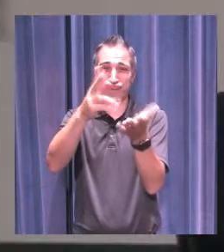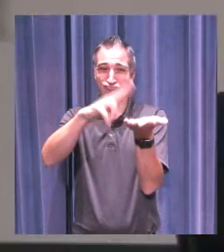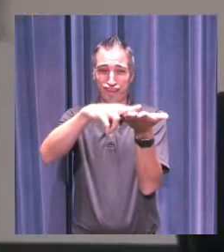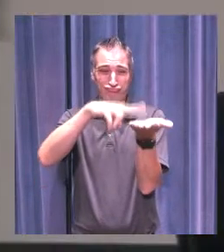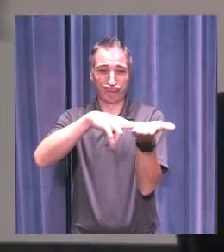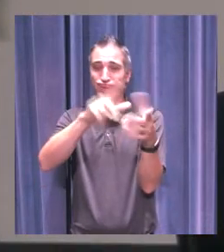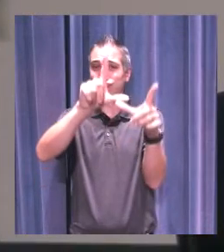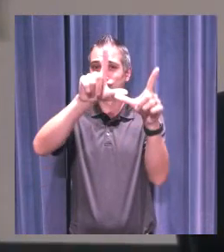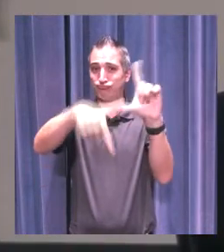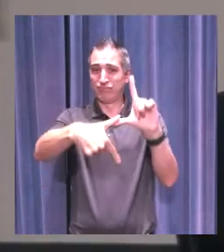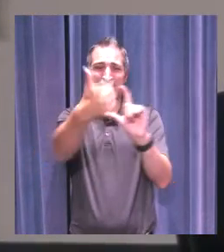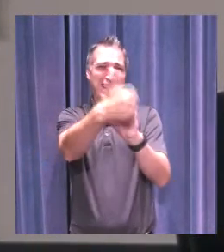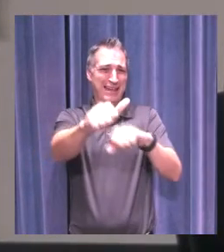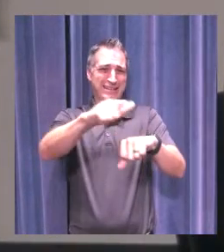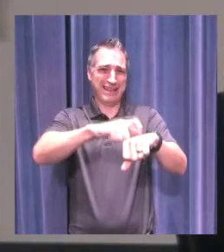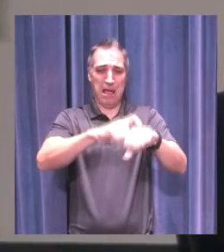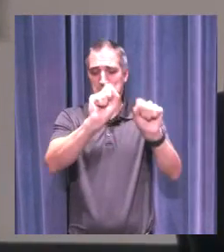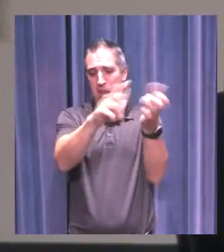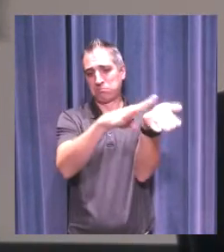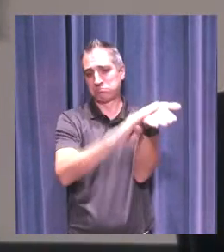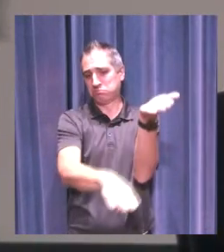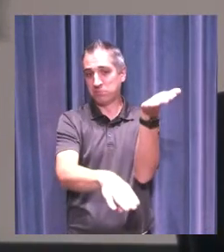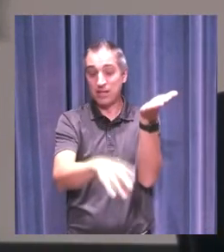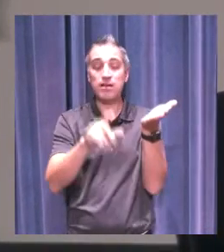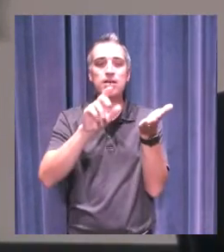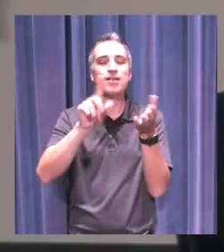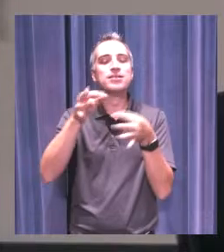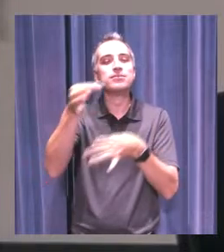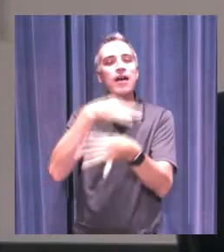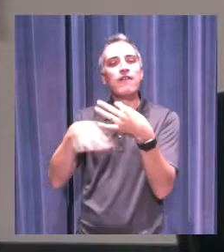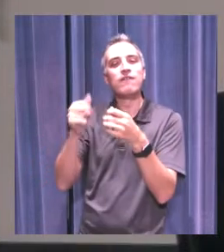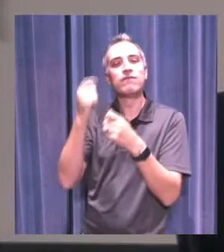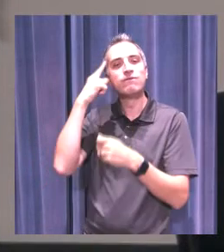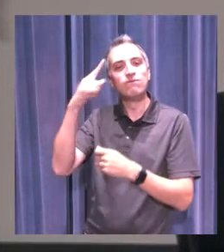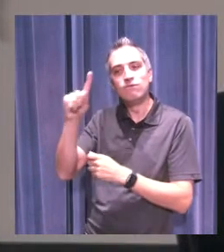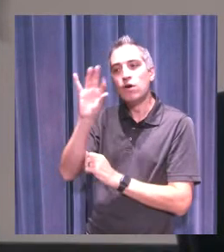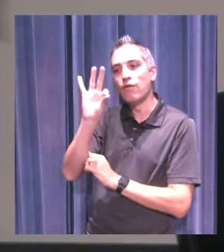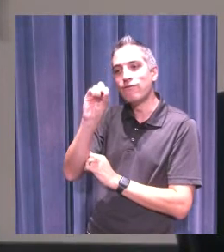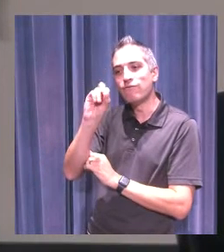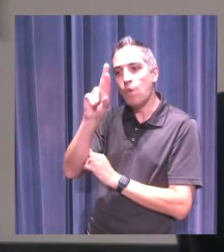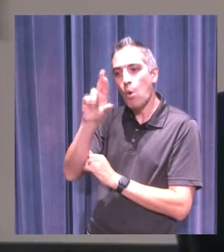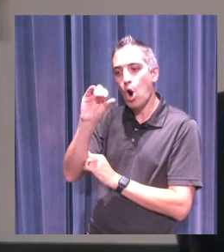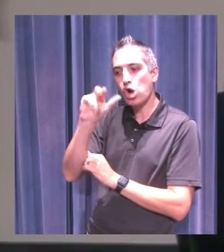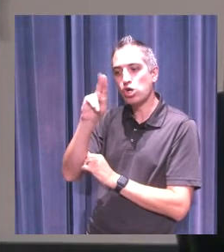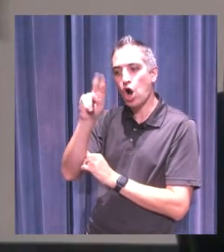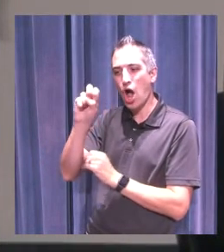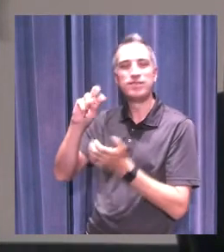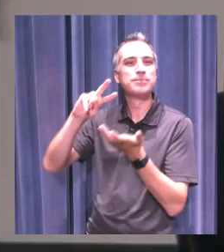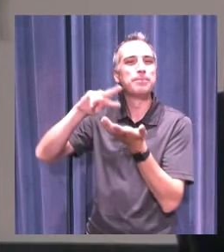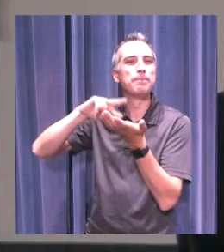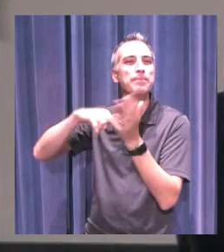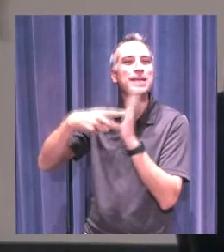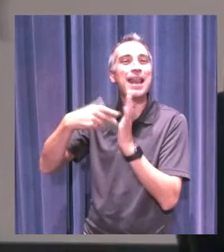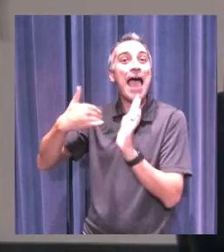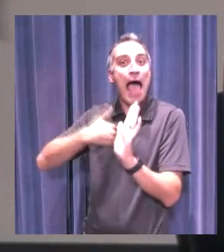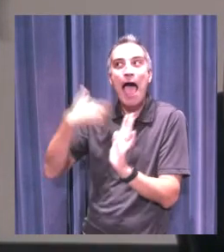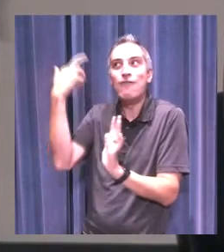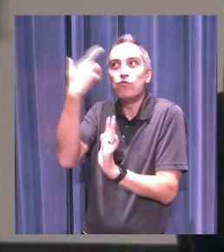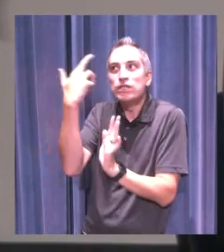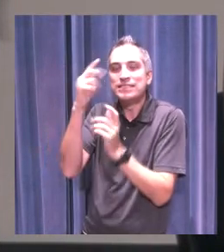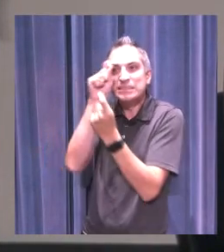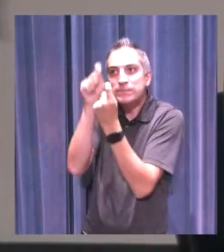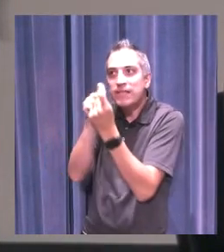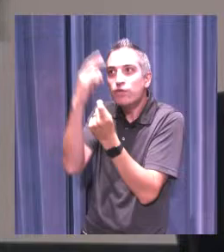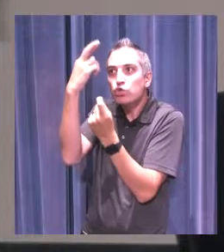all. This differs from a for-cause employment relationship, which many of you may be familiar with, where there may be specific